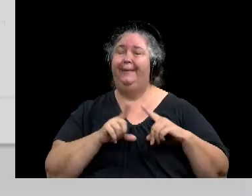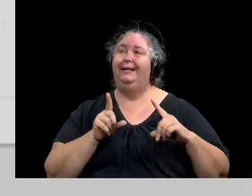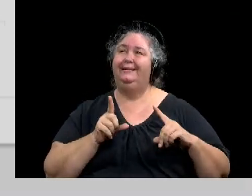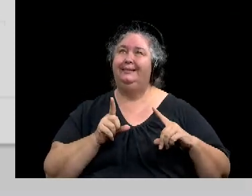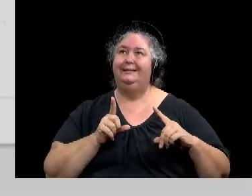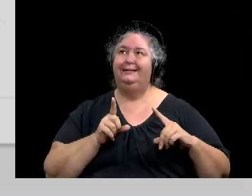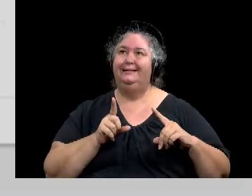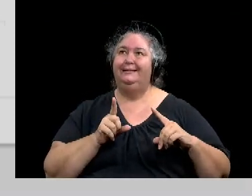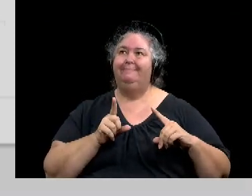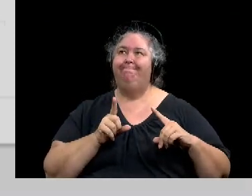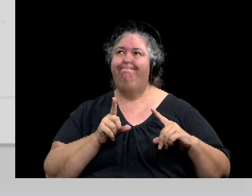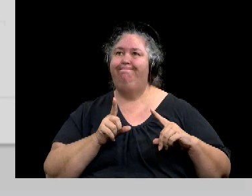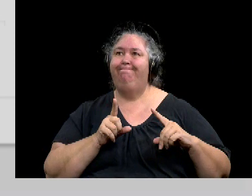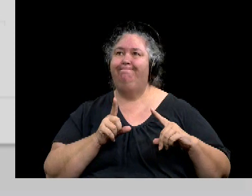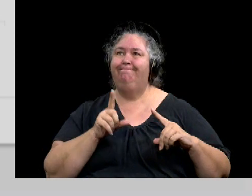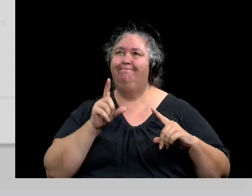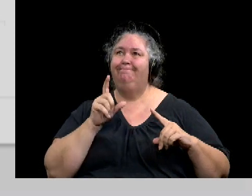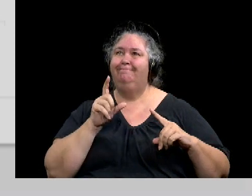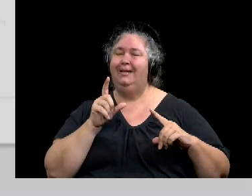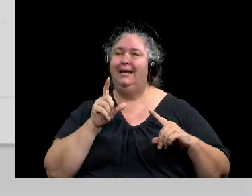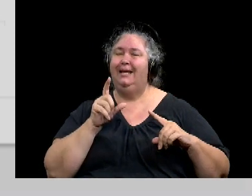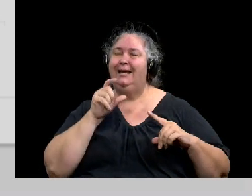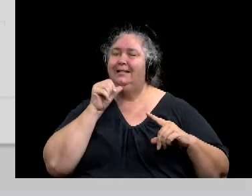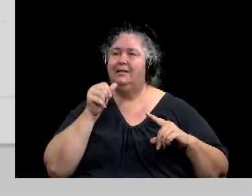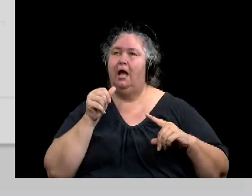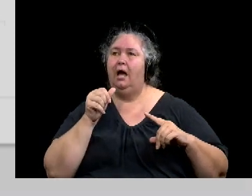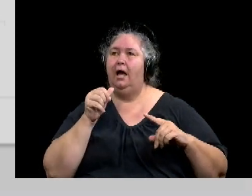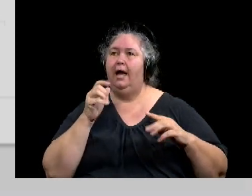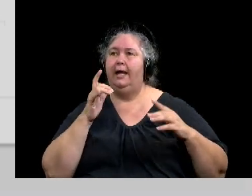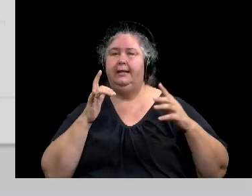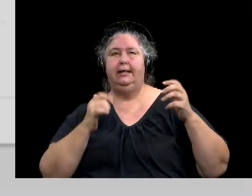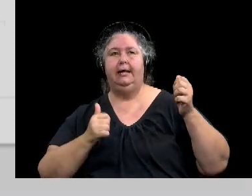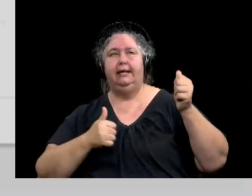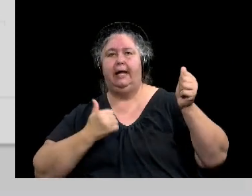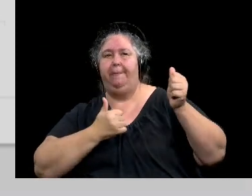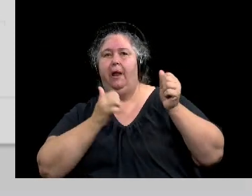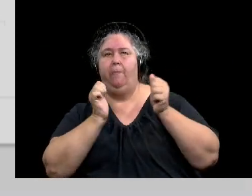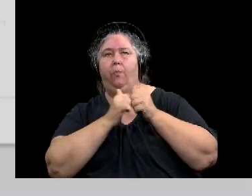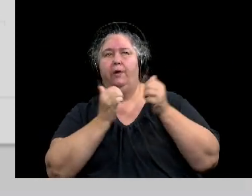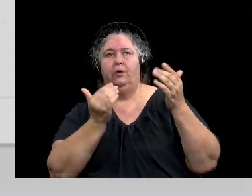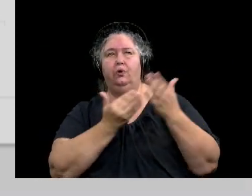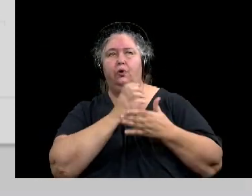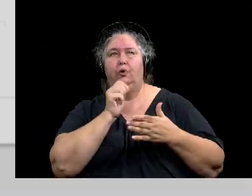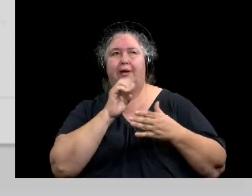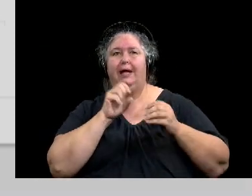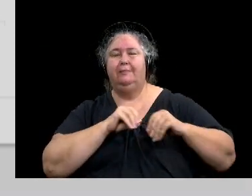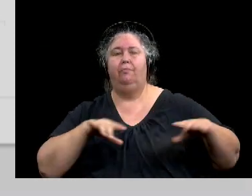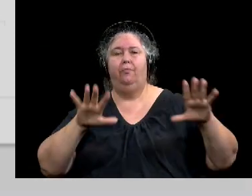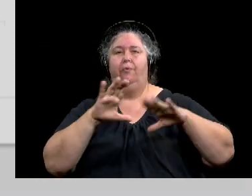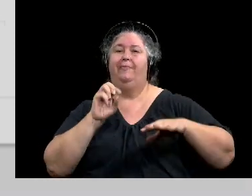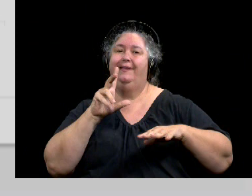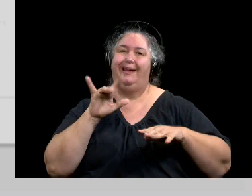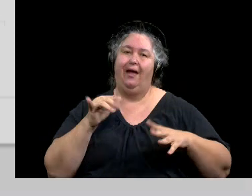keeping pace with the increase in new cases that are occurring across the county.